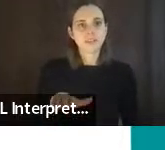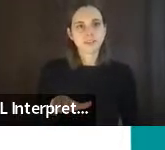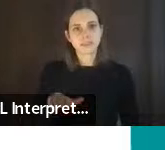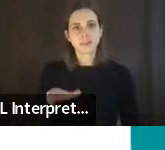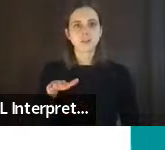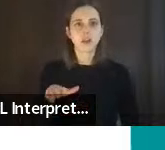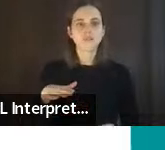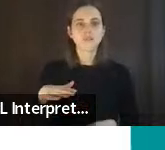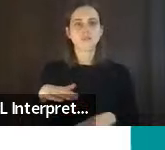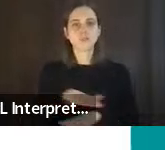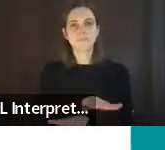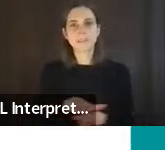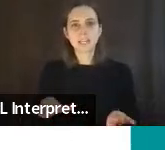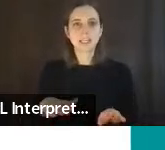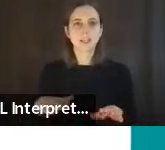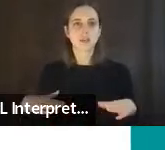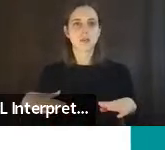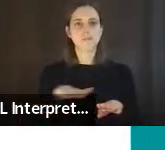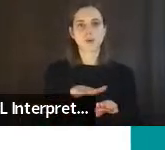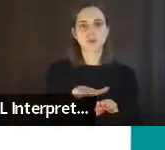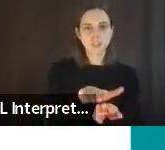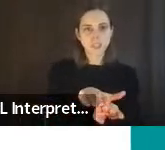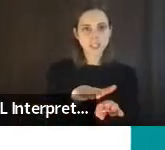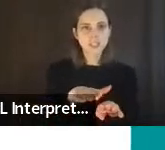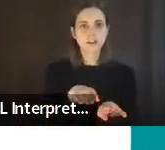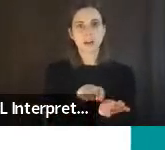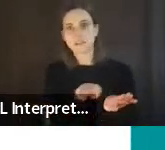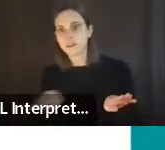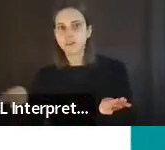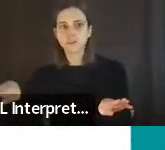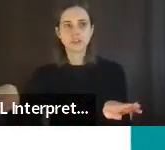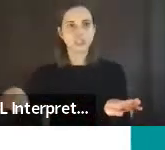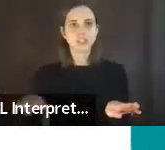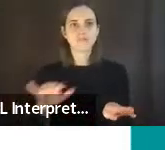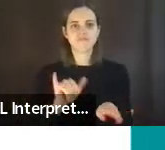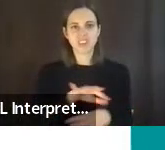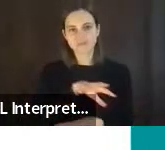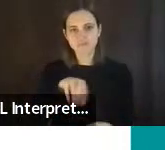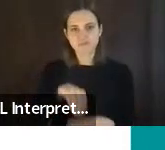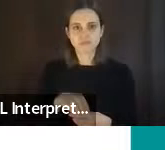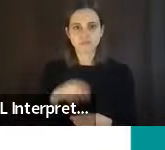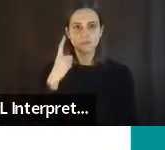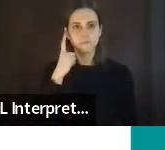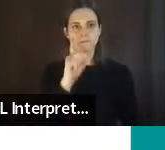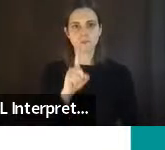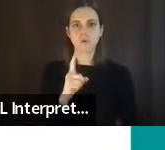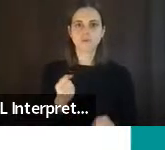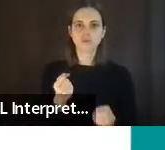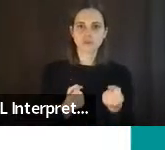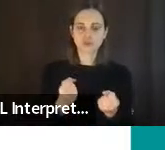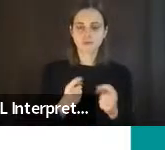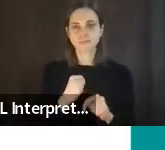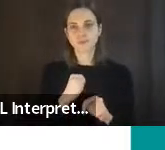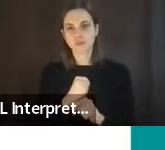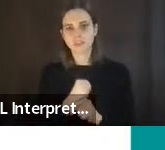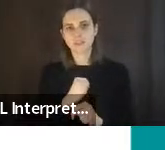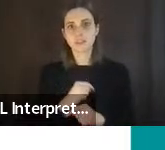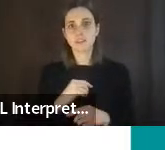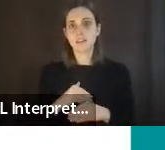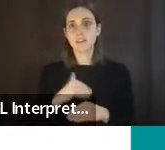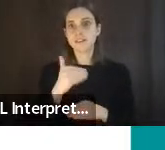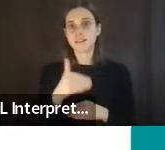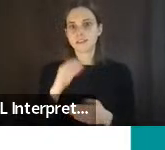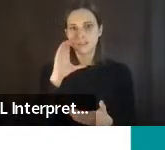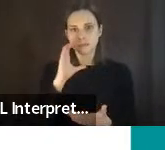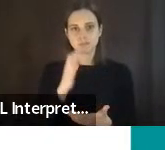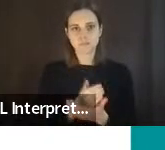more interchanges. We have kind of a graphic here shown. We have a video I'll get into next that kind of explains that a little better than me. So I'll save my voice and just